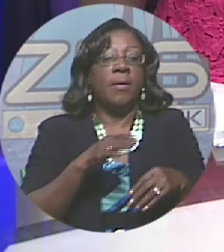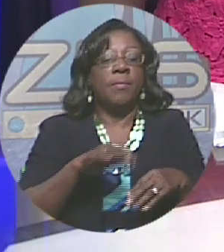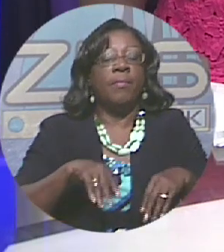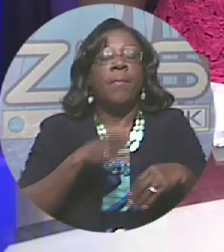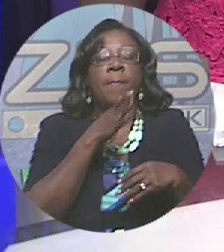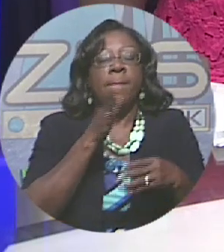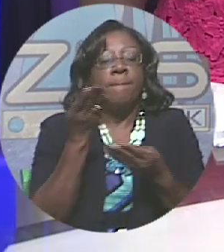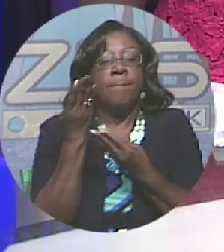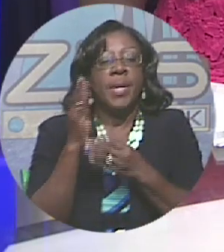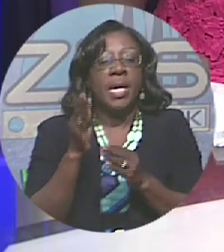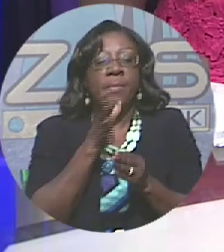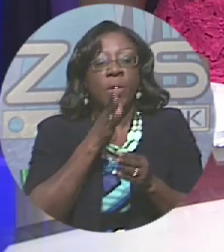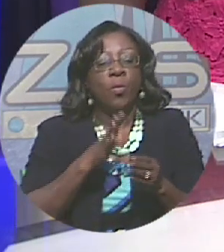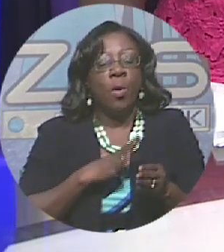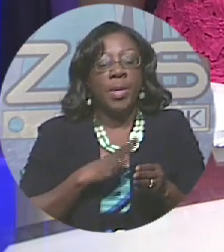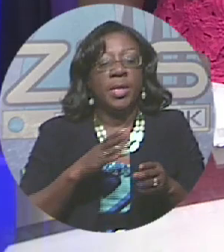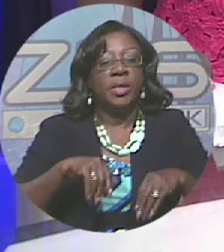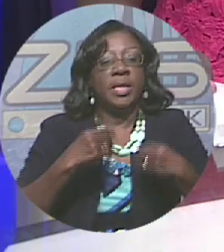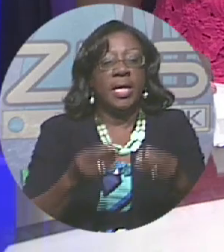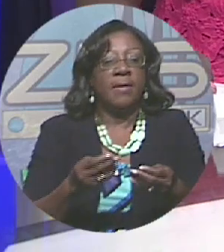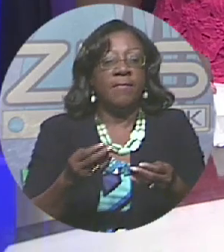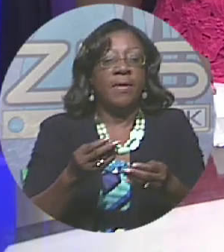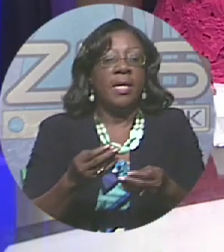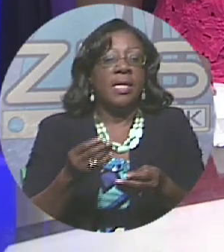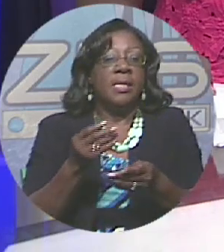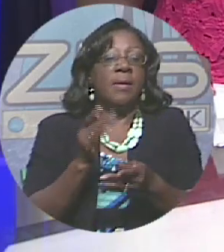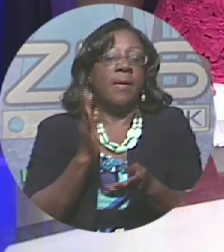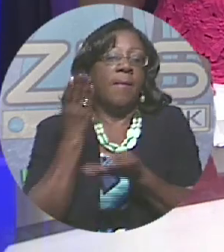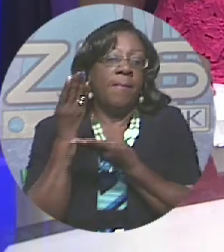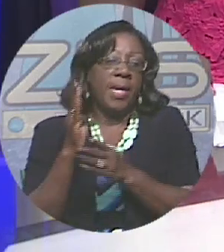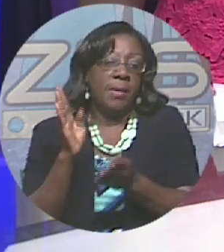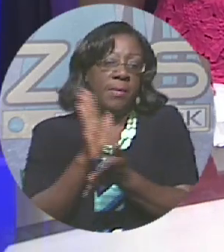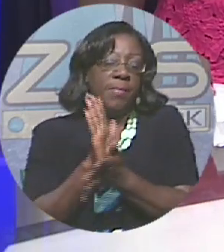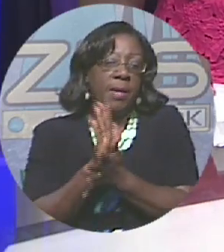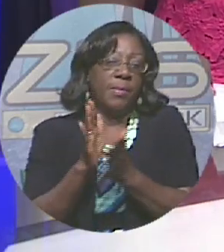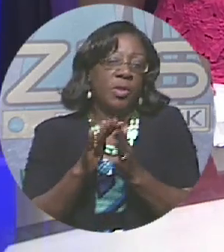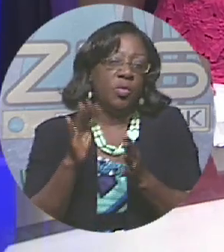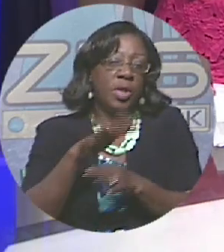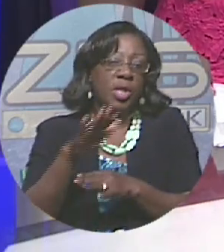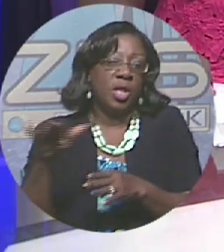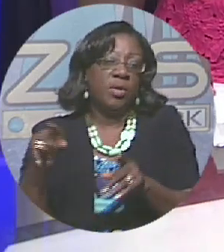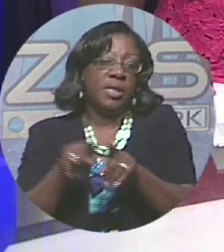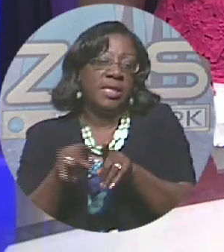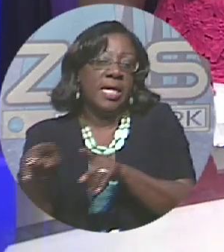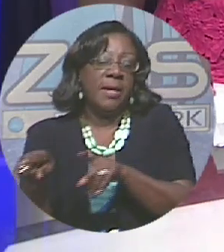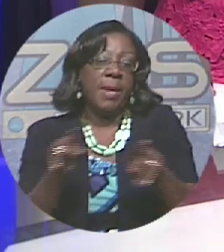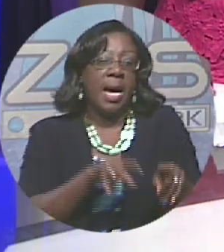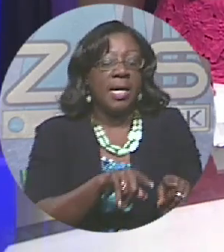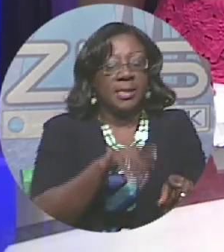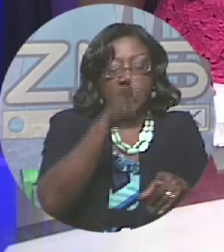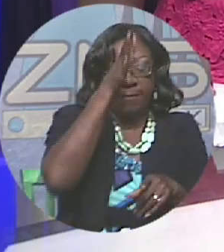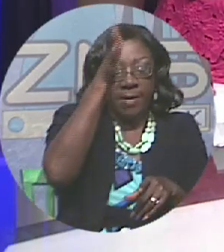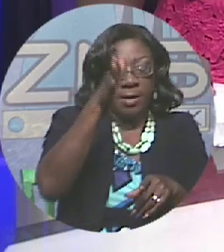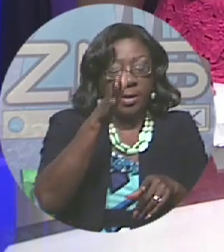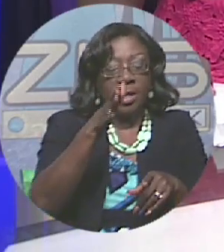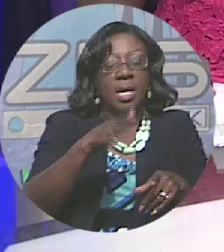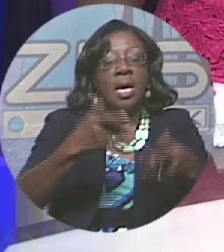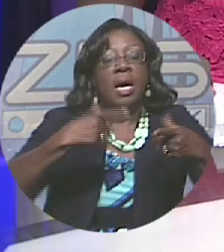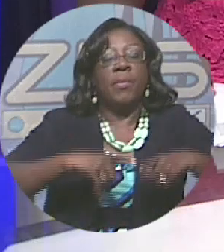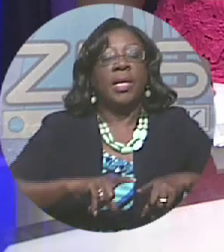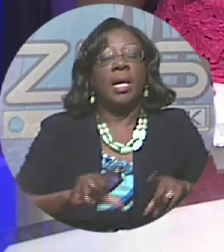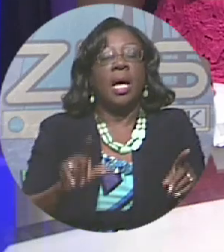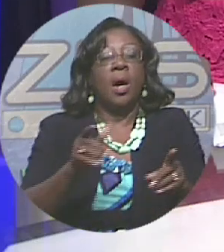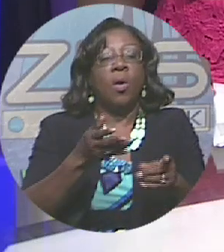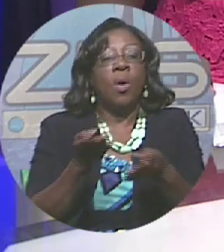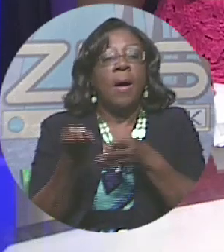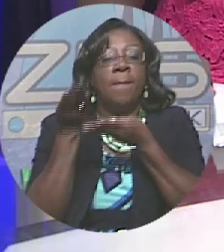as their Bahamian fathers are able to pass it on. And the bills will also allow a Bahamian man to pass on citizenship to his child